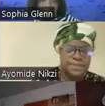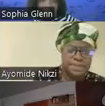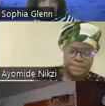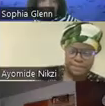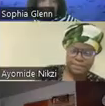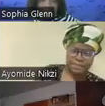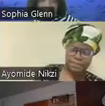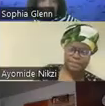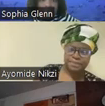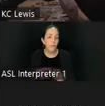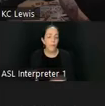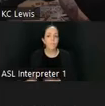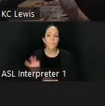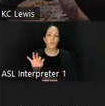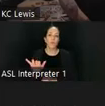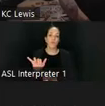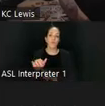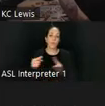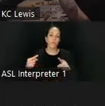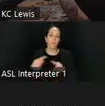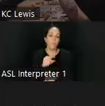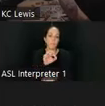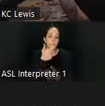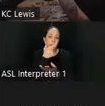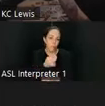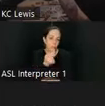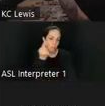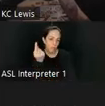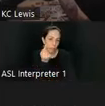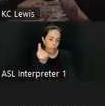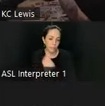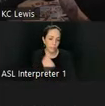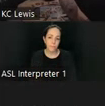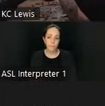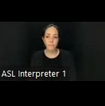that could be a conflict of interest that could come up, or